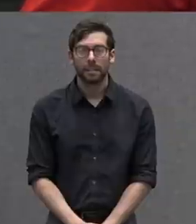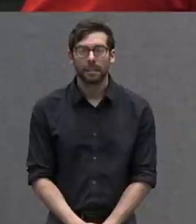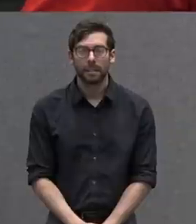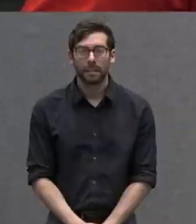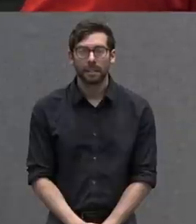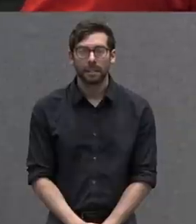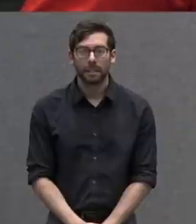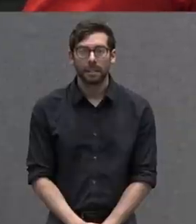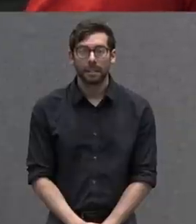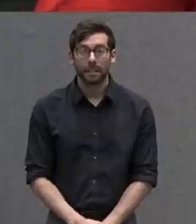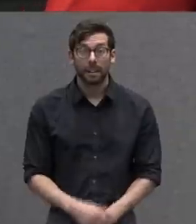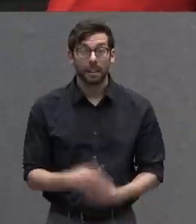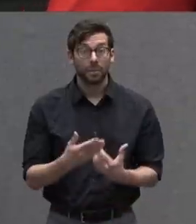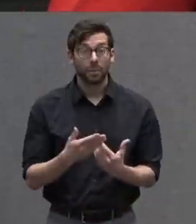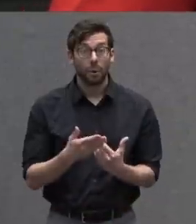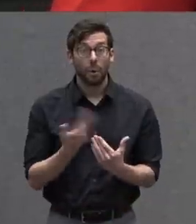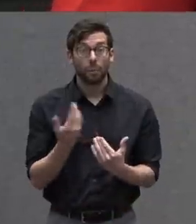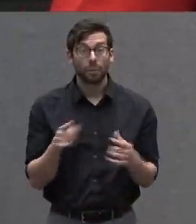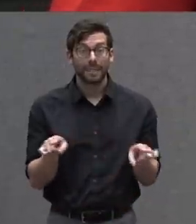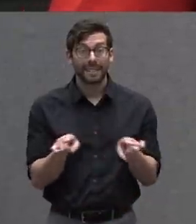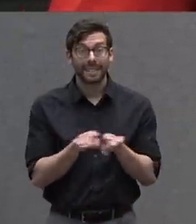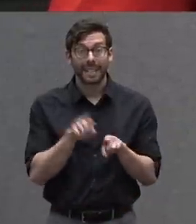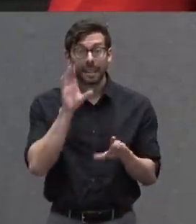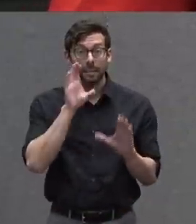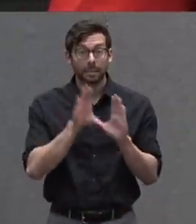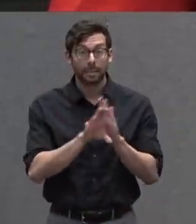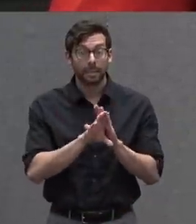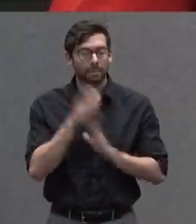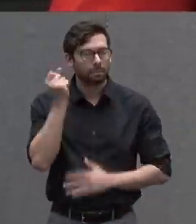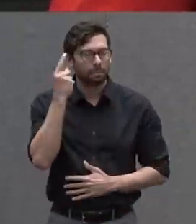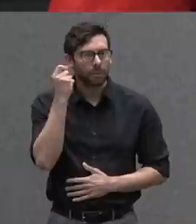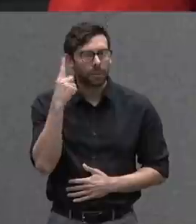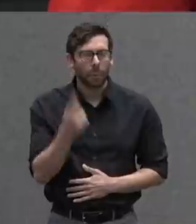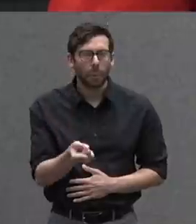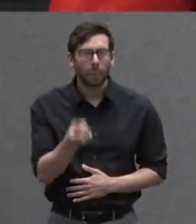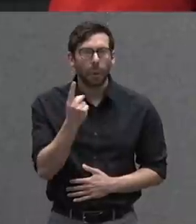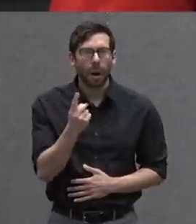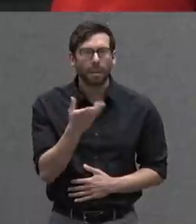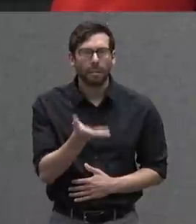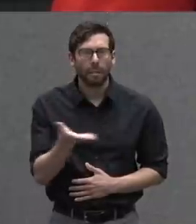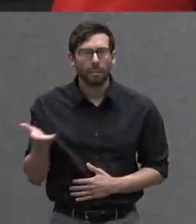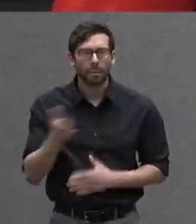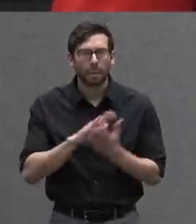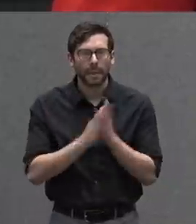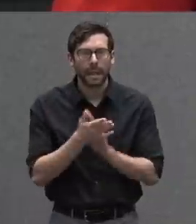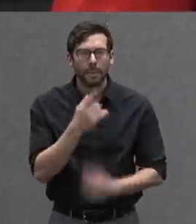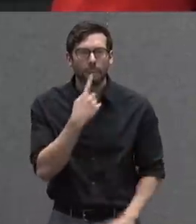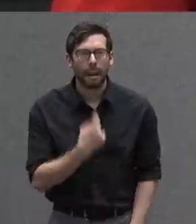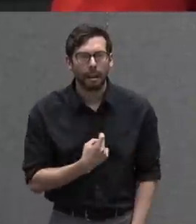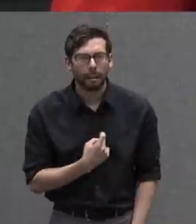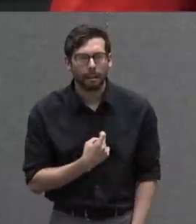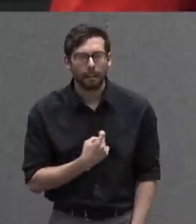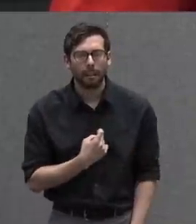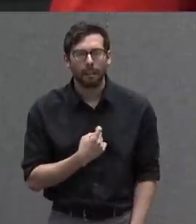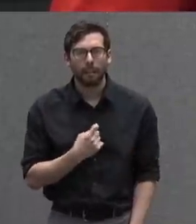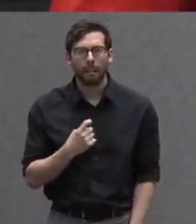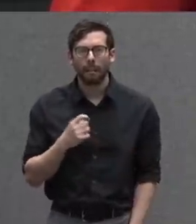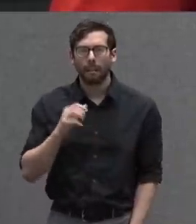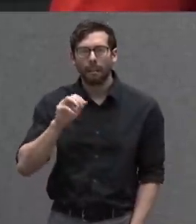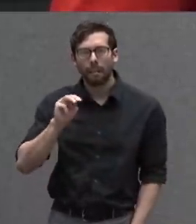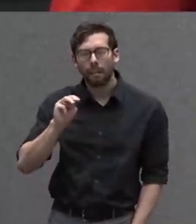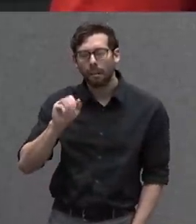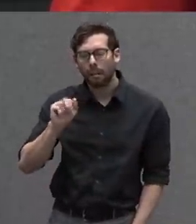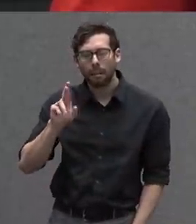This is almost the same picture, but something turned red. It looks like a marker or a crayon on her